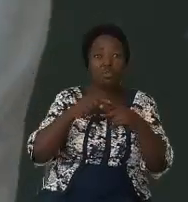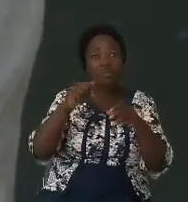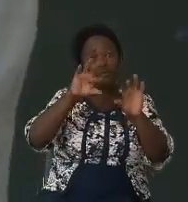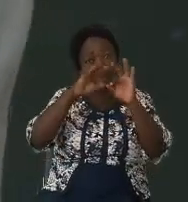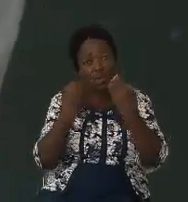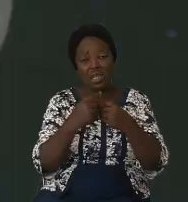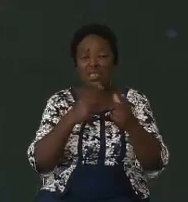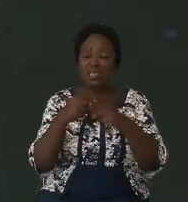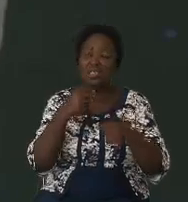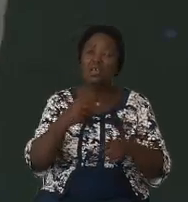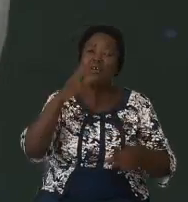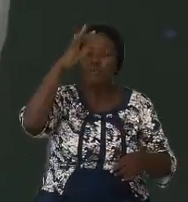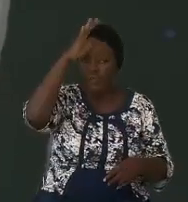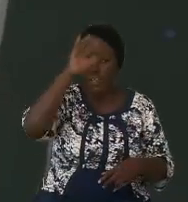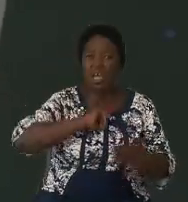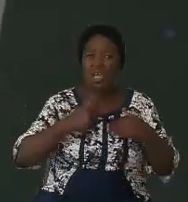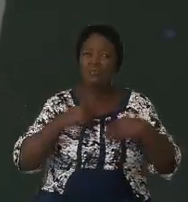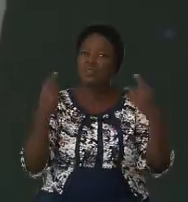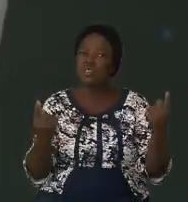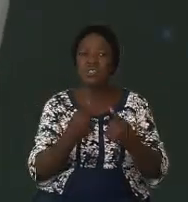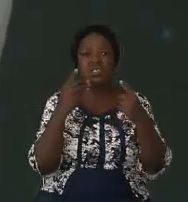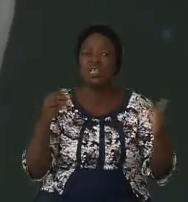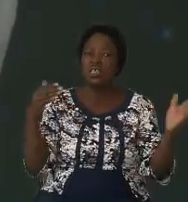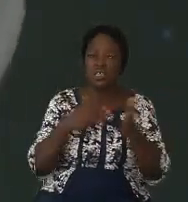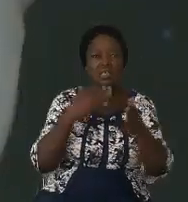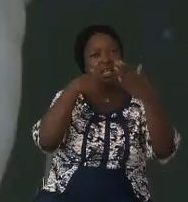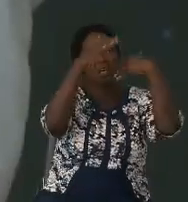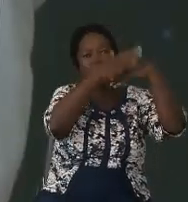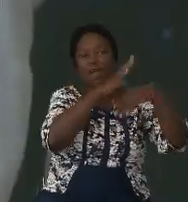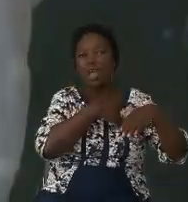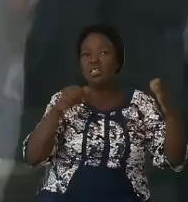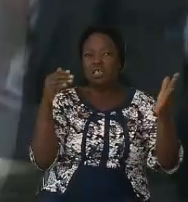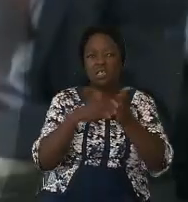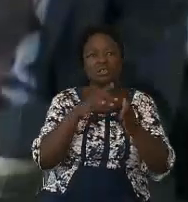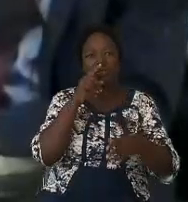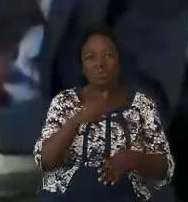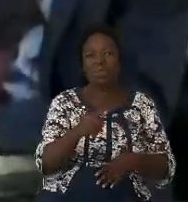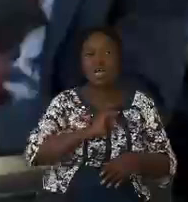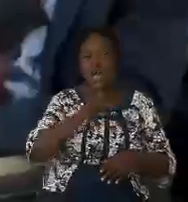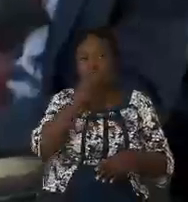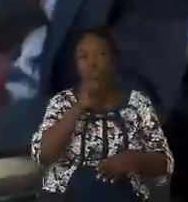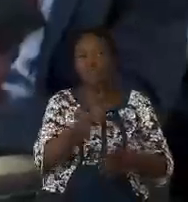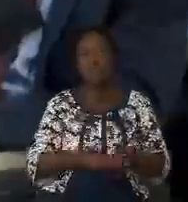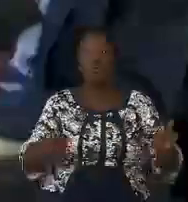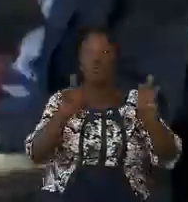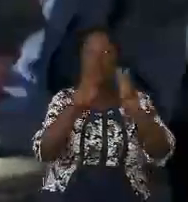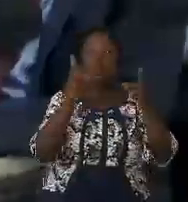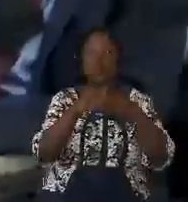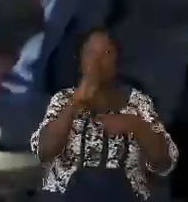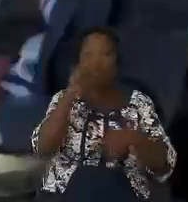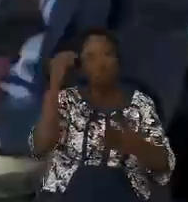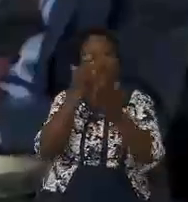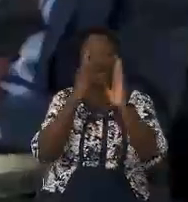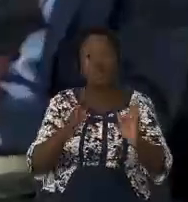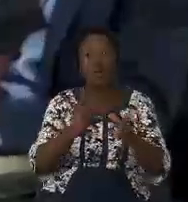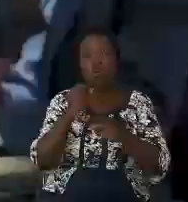came, and then he confessed to the Father, Father, I've sinned against heaven and against you. I'm not